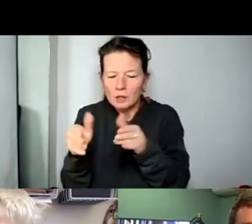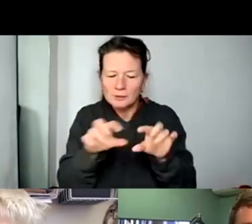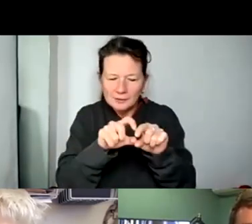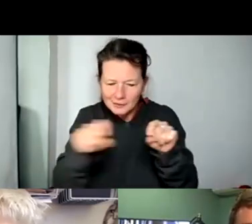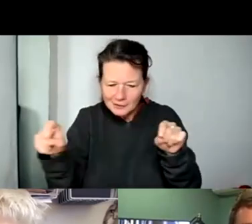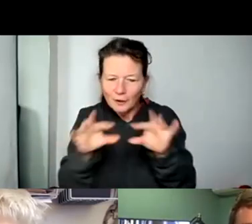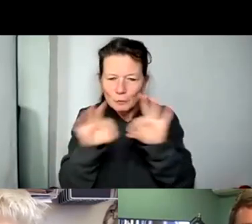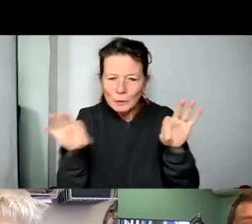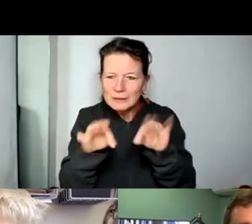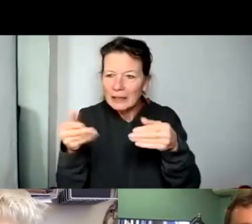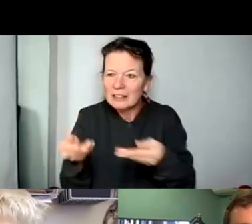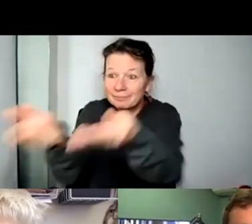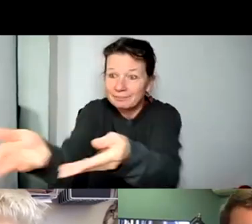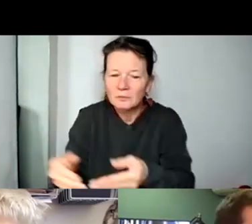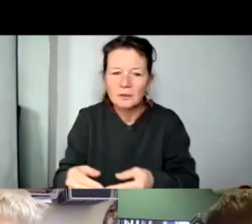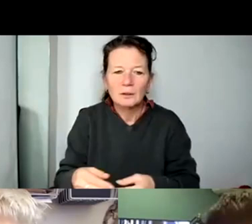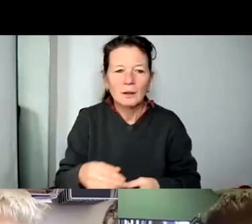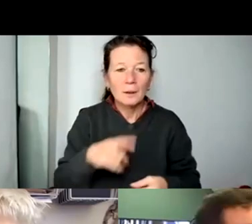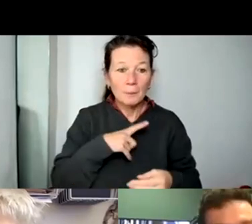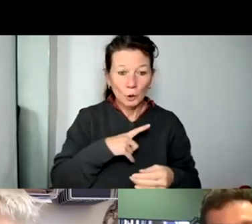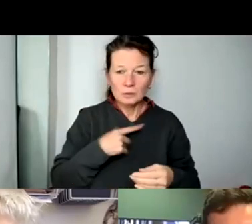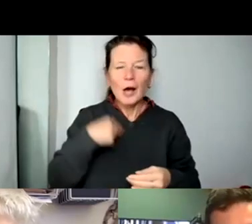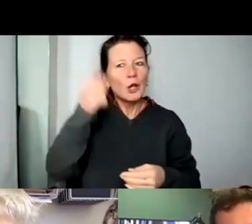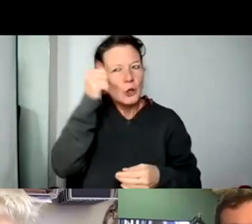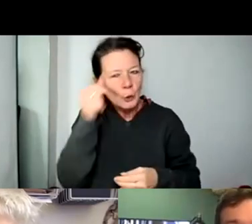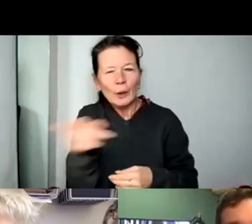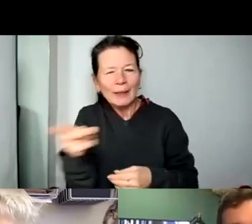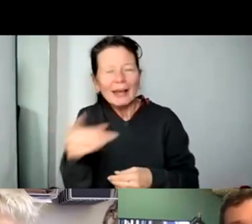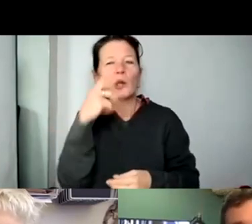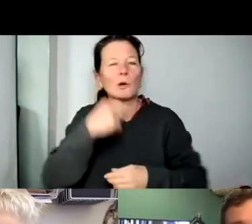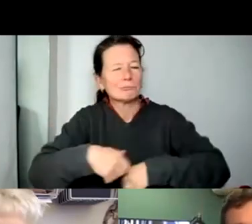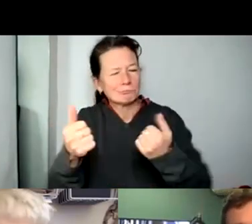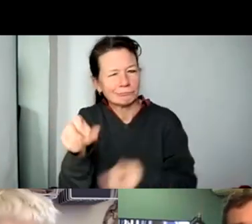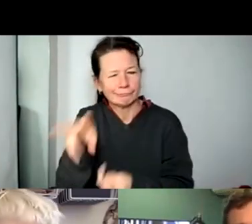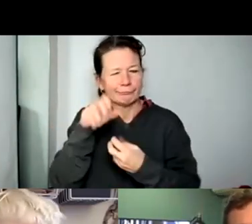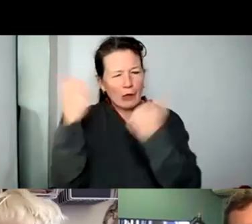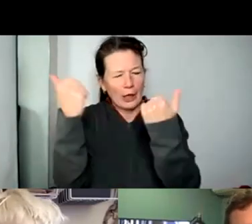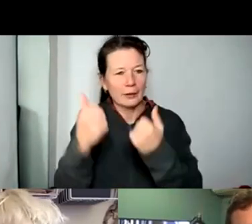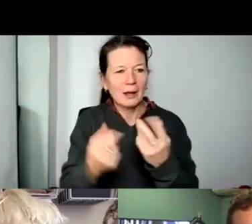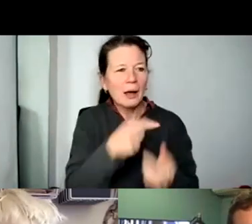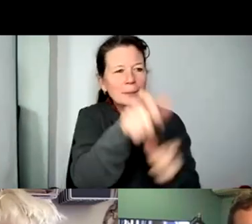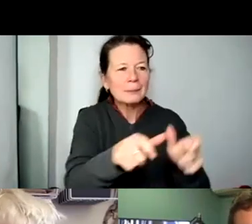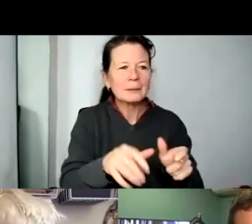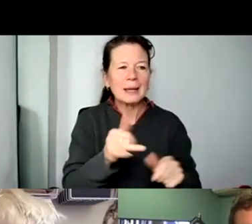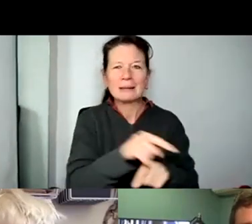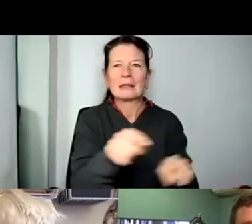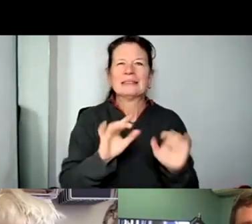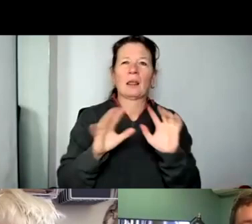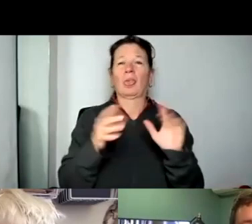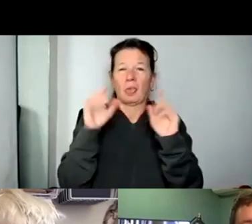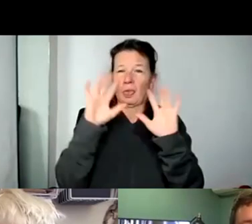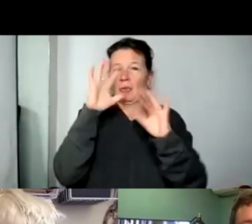piece. So with the access rider, I knew, although that time, and John and I have talked about this a lot, the access